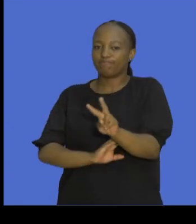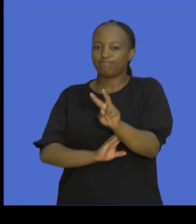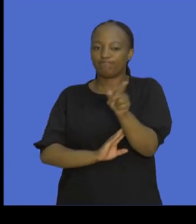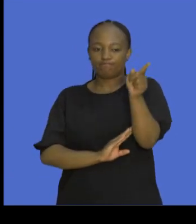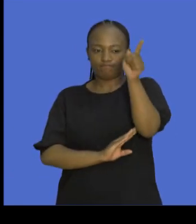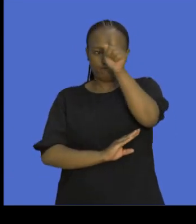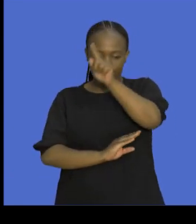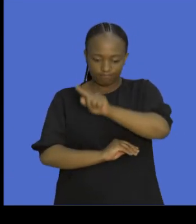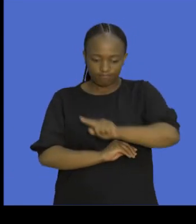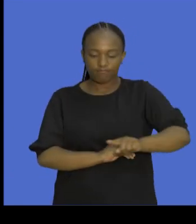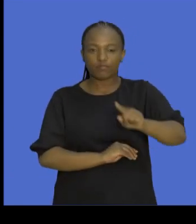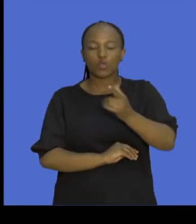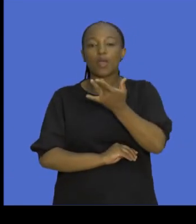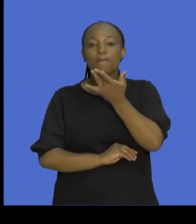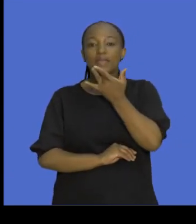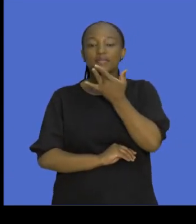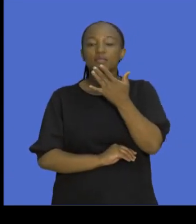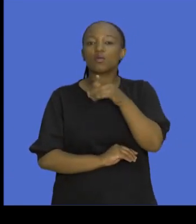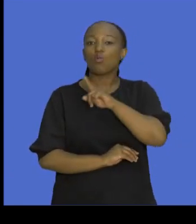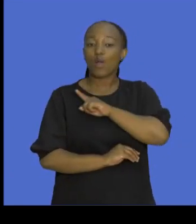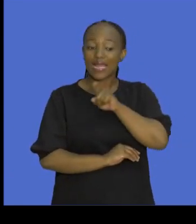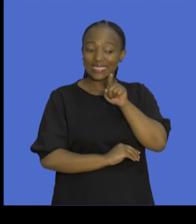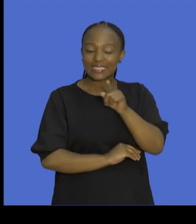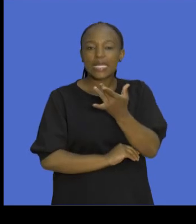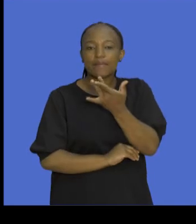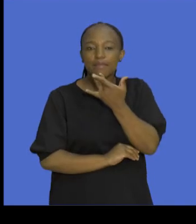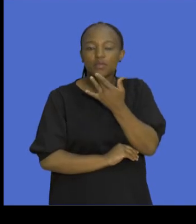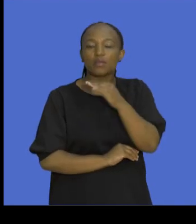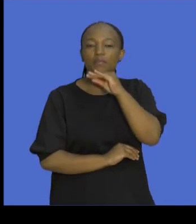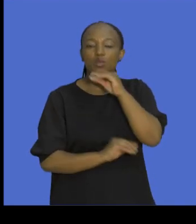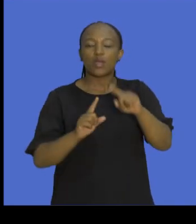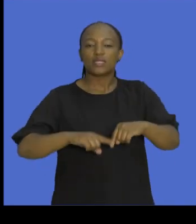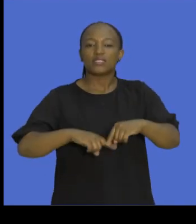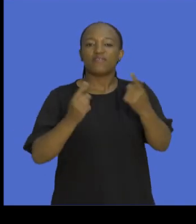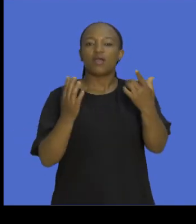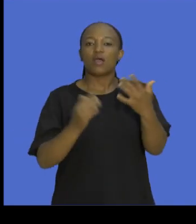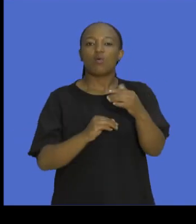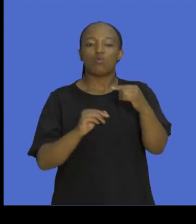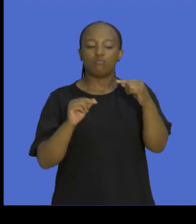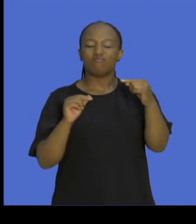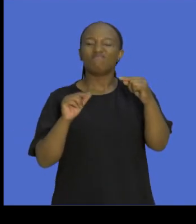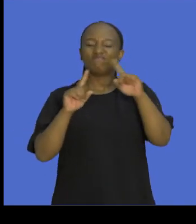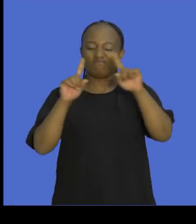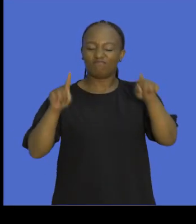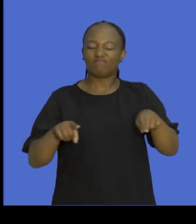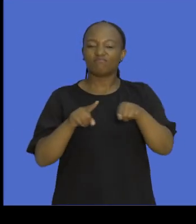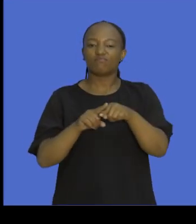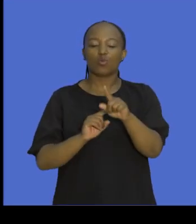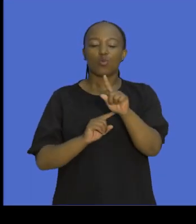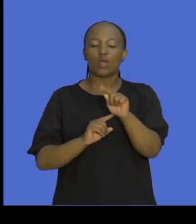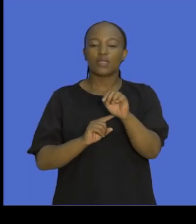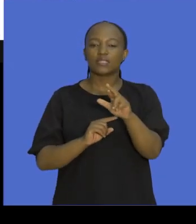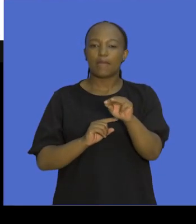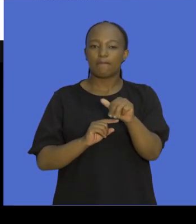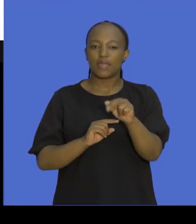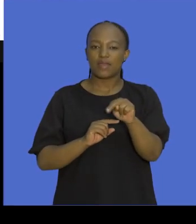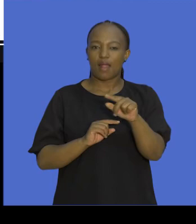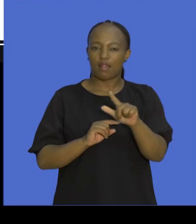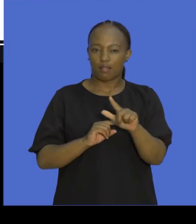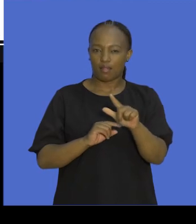the battery, which is our terminal potential difference, and across R1 and R2, right? Okay, so if we go to